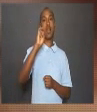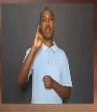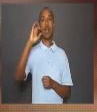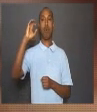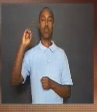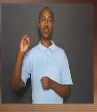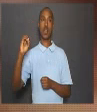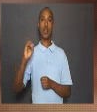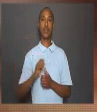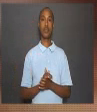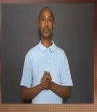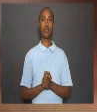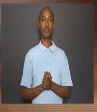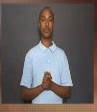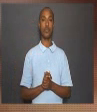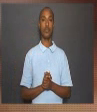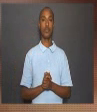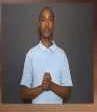lithium oxide.